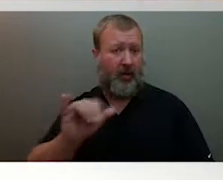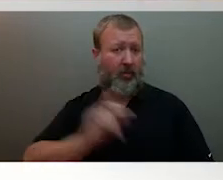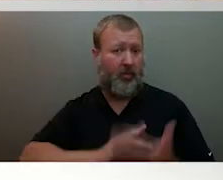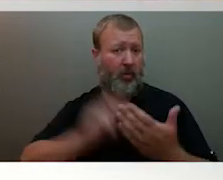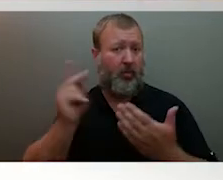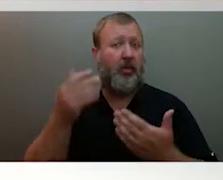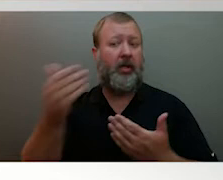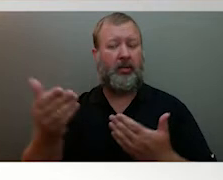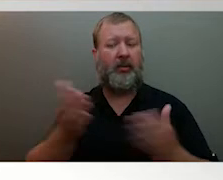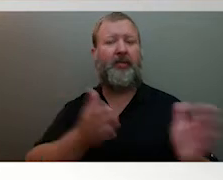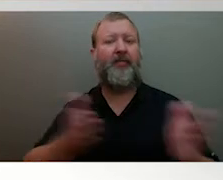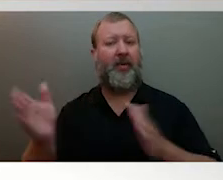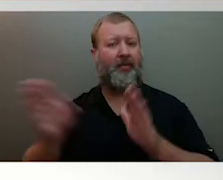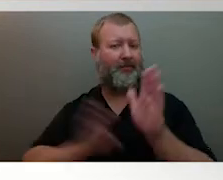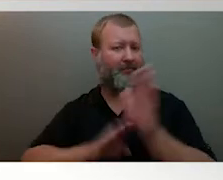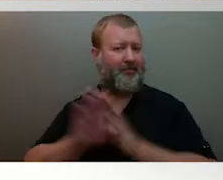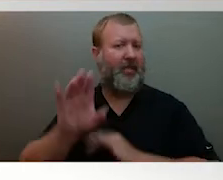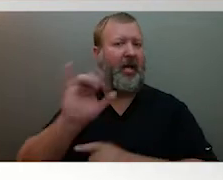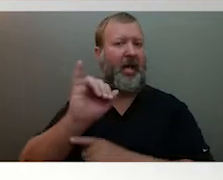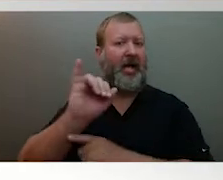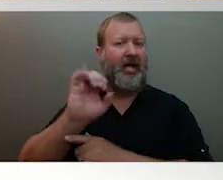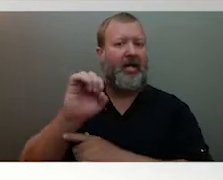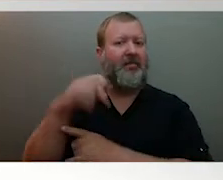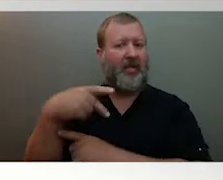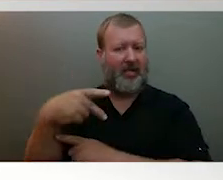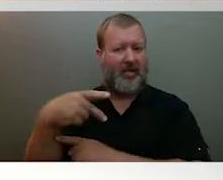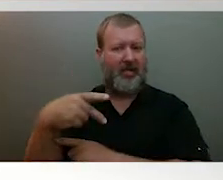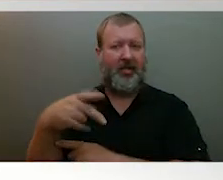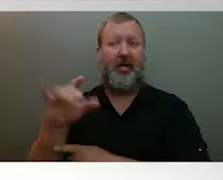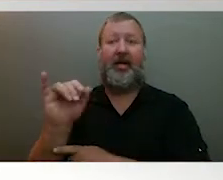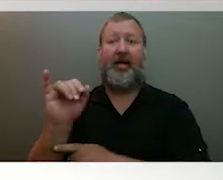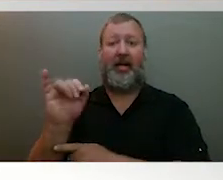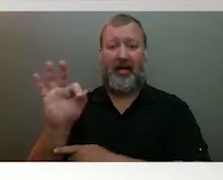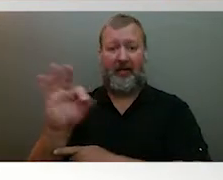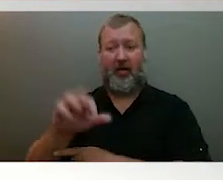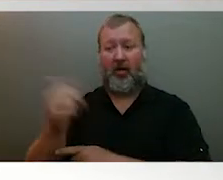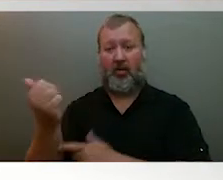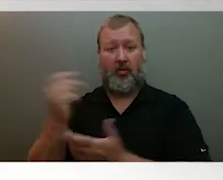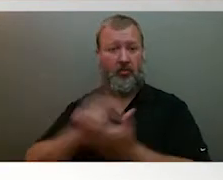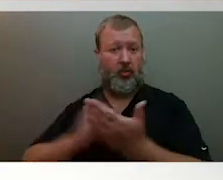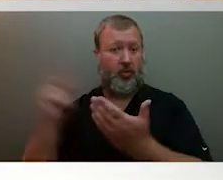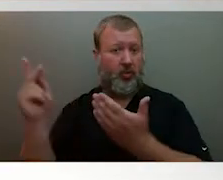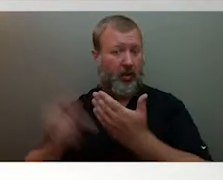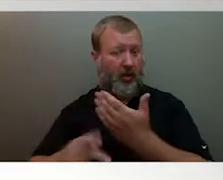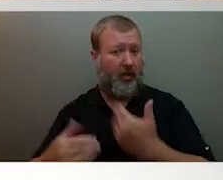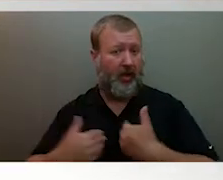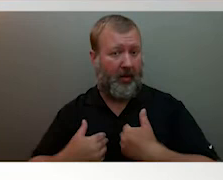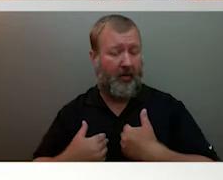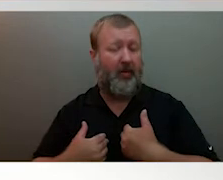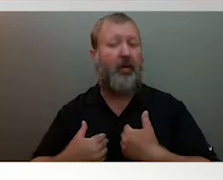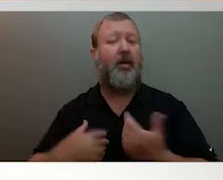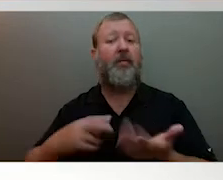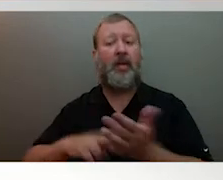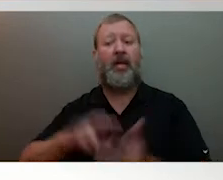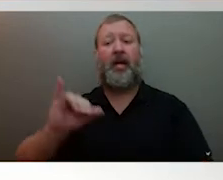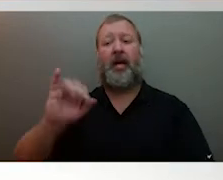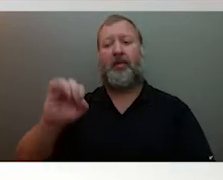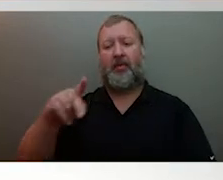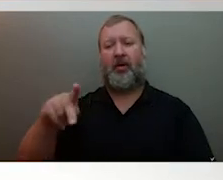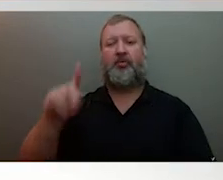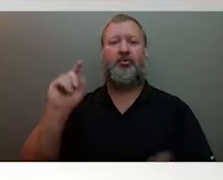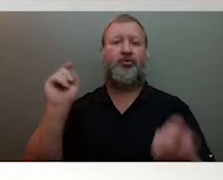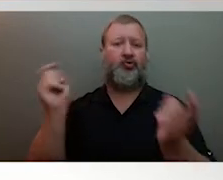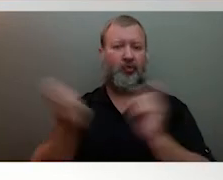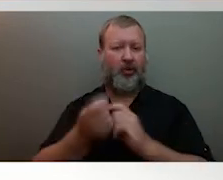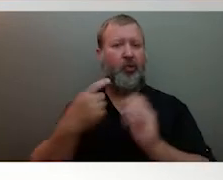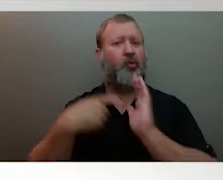to develop an IEP. If the student is already eligible for another exceptionality, then the IEP must be revised